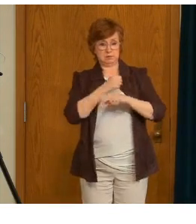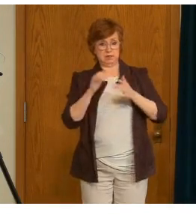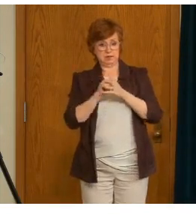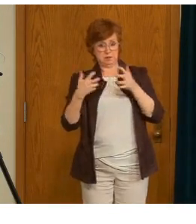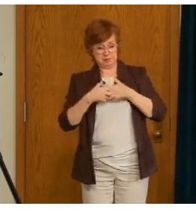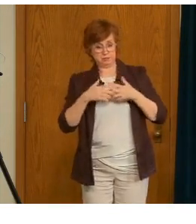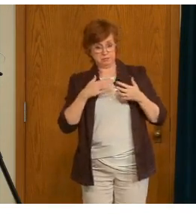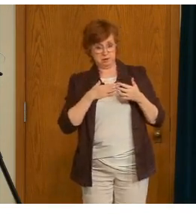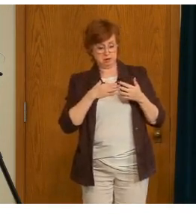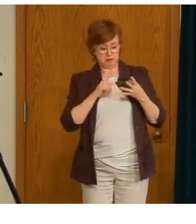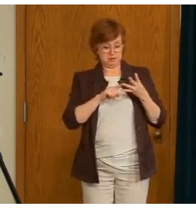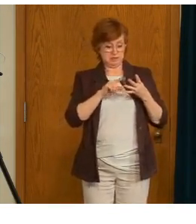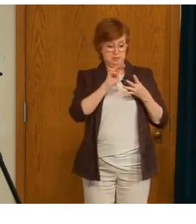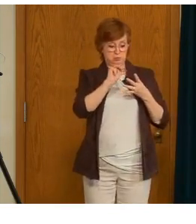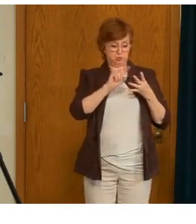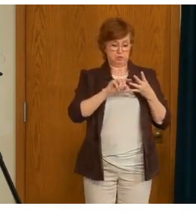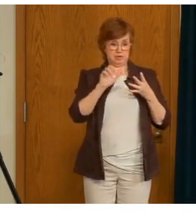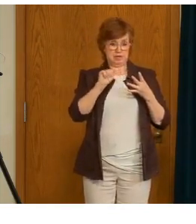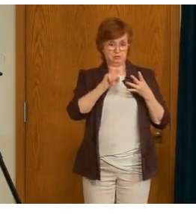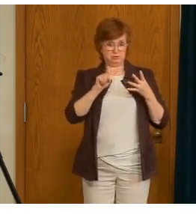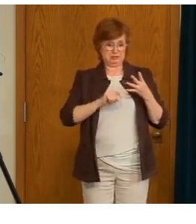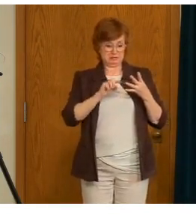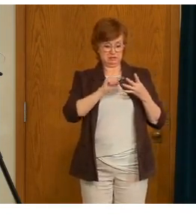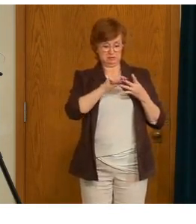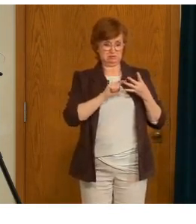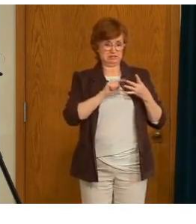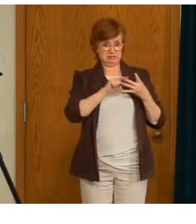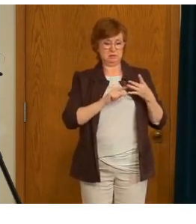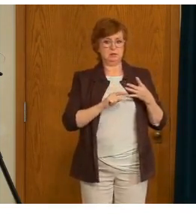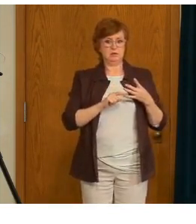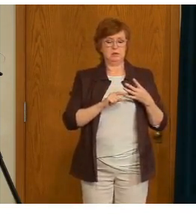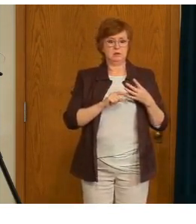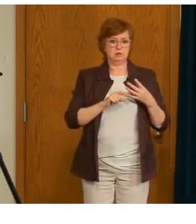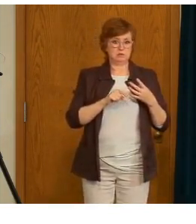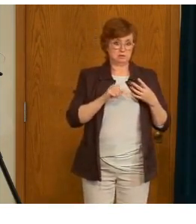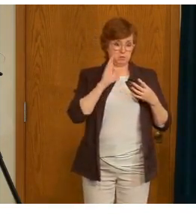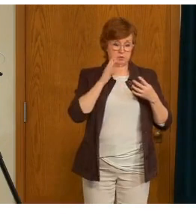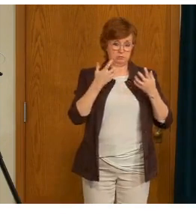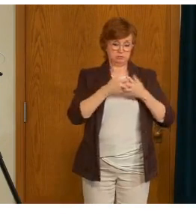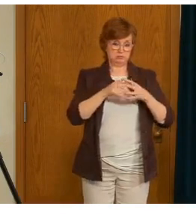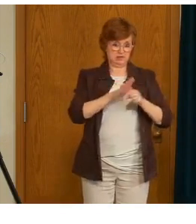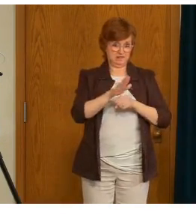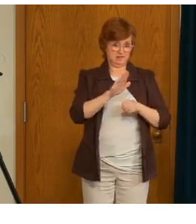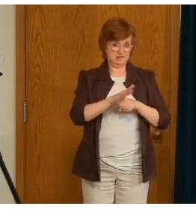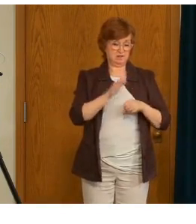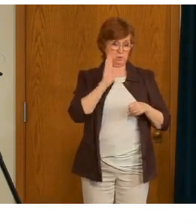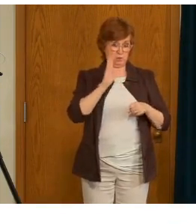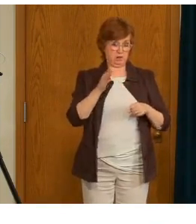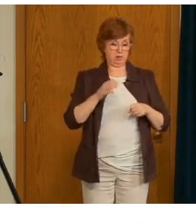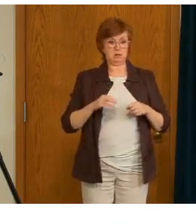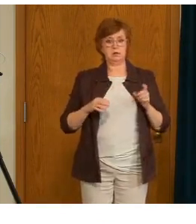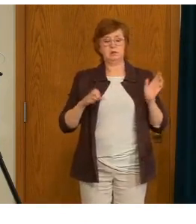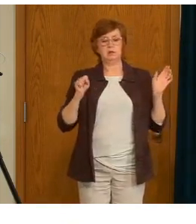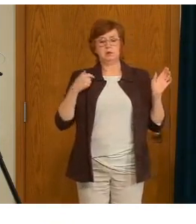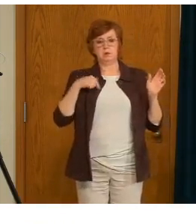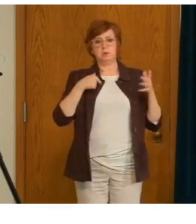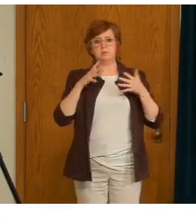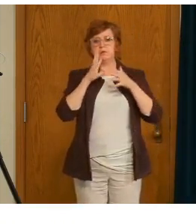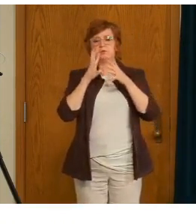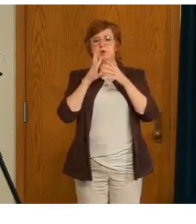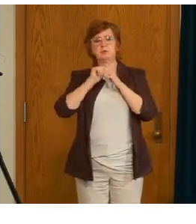to? We're certainly working with our federal counterparts. I've made this aware in a conversation to the Minister of Health, the federal Minister of